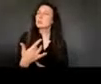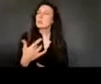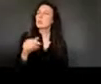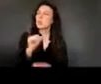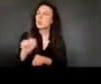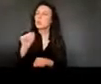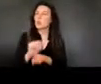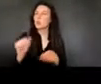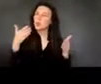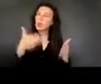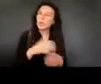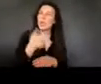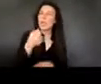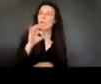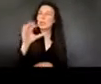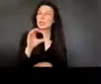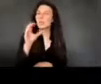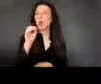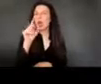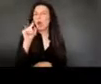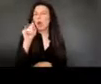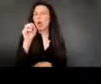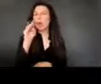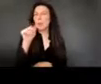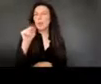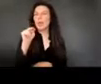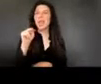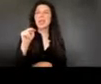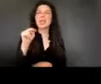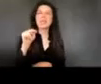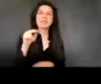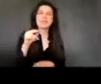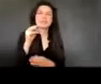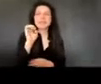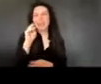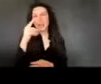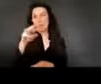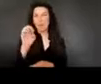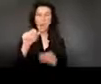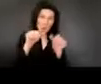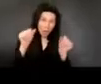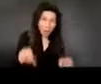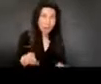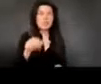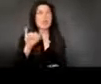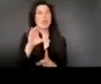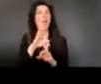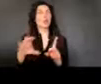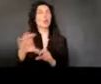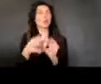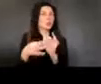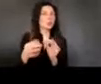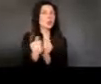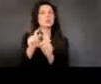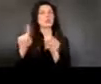19th century Ottoman Empire architecture and this kind of cultural relationship with most European countries